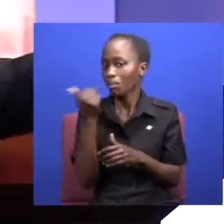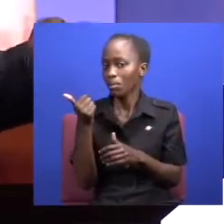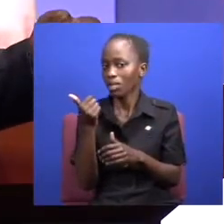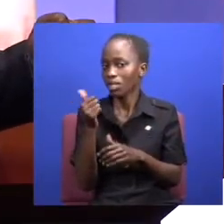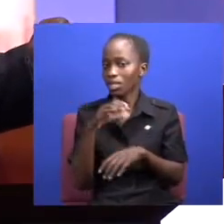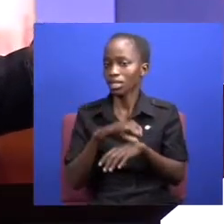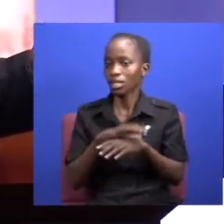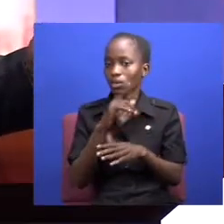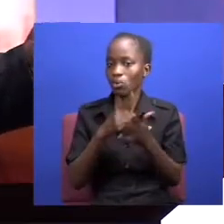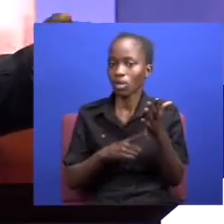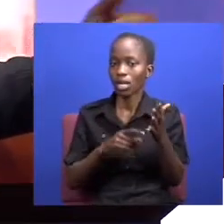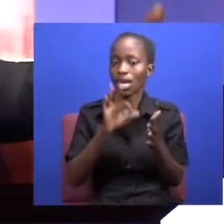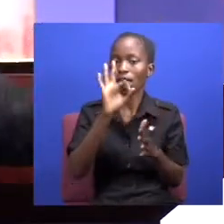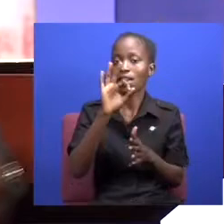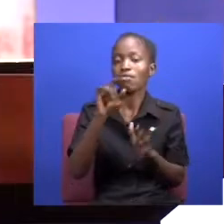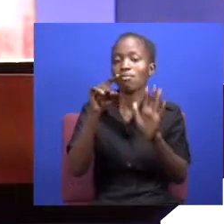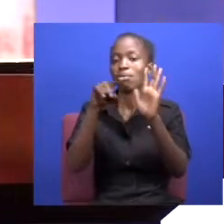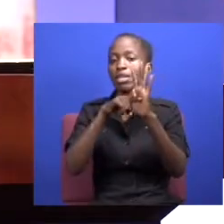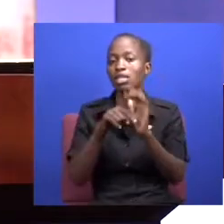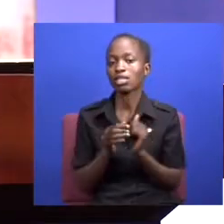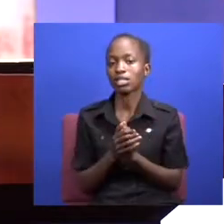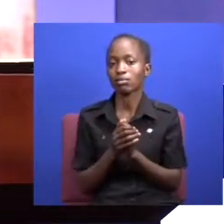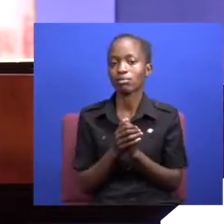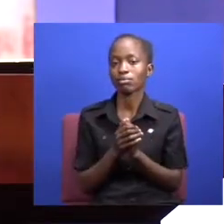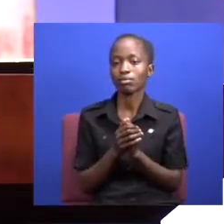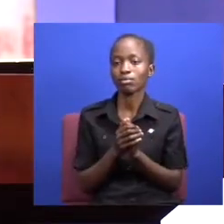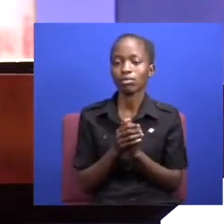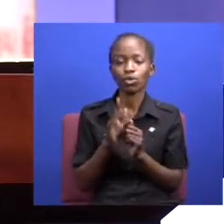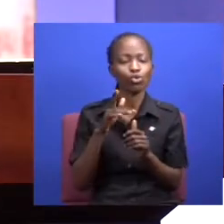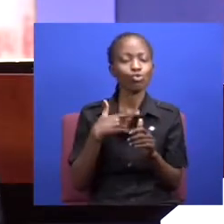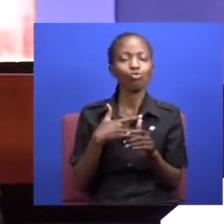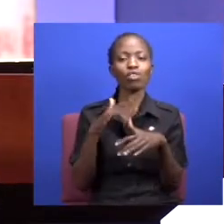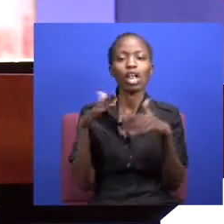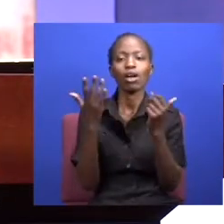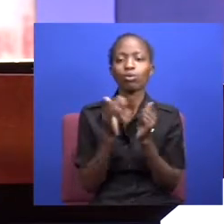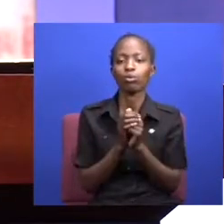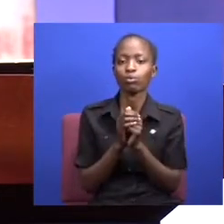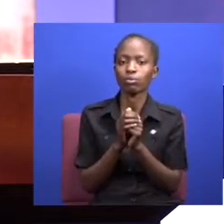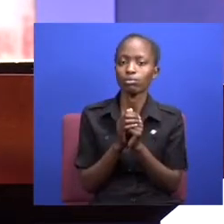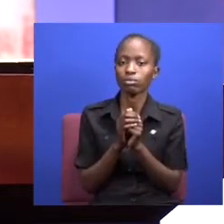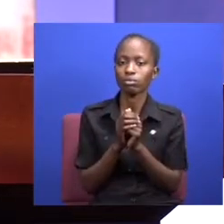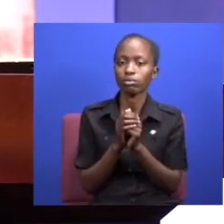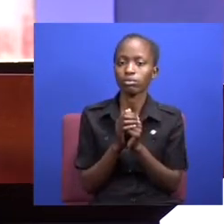they've done is an F minus. How would you feel?